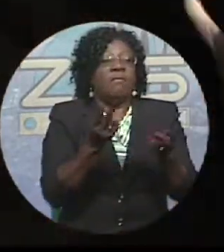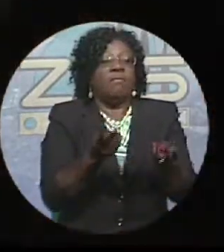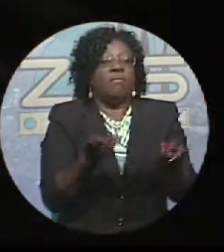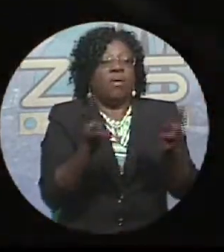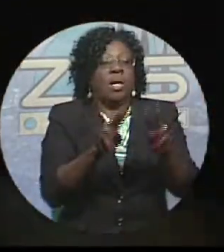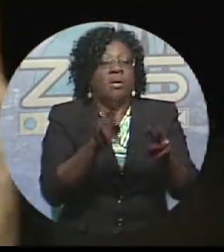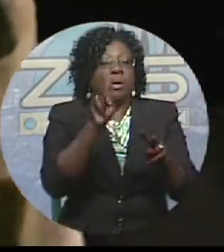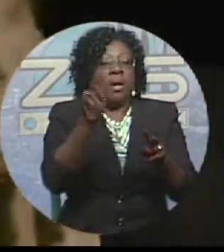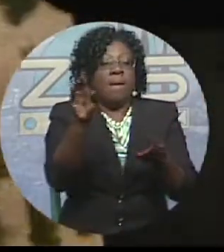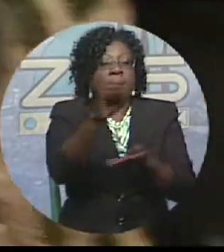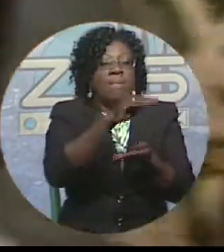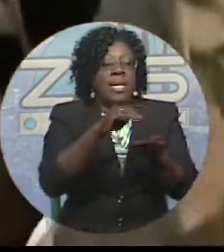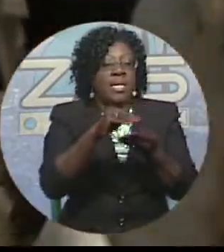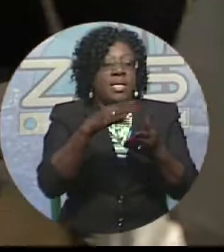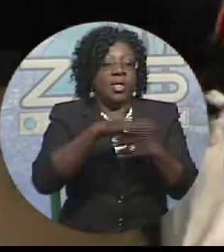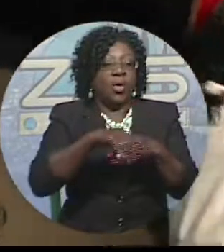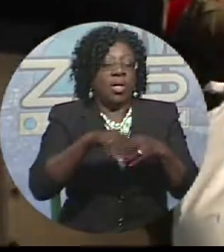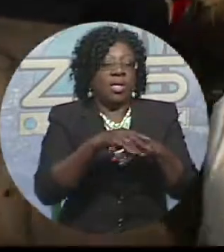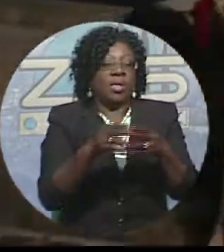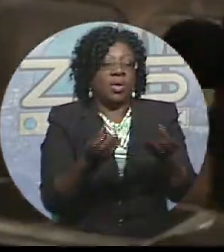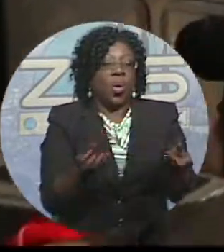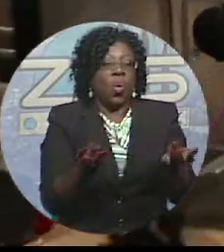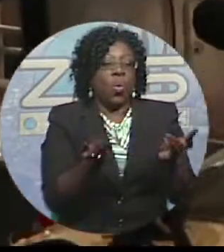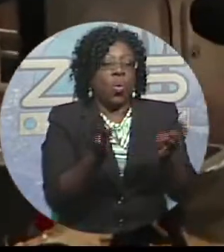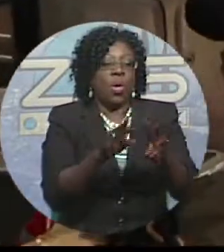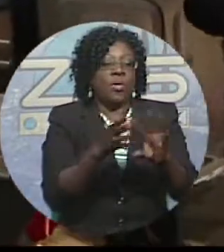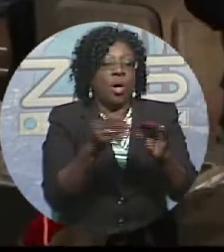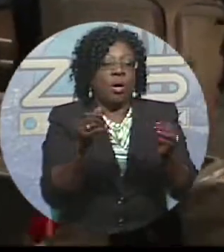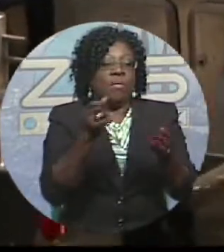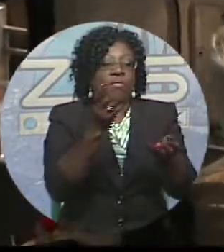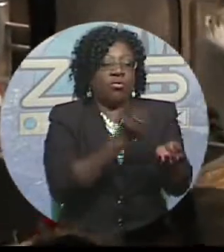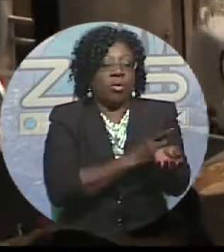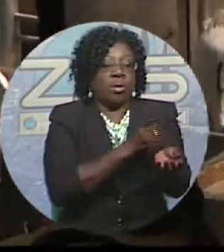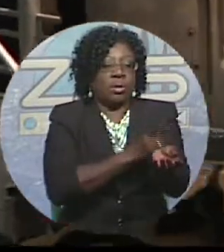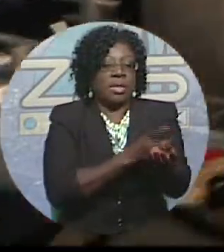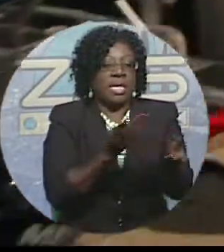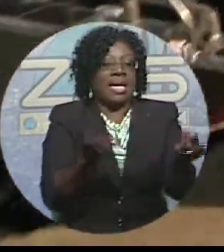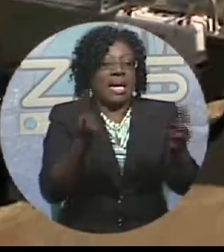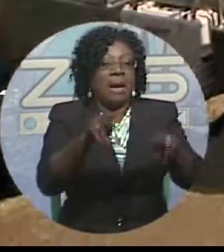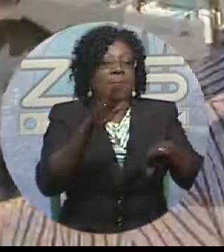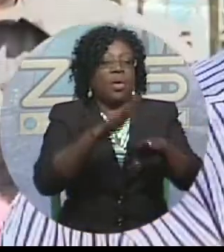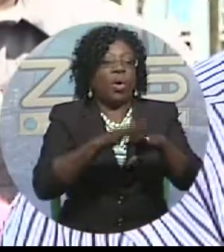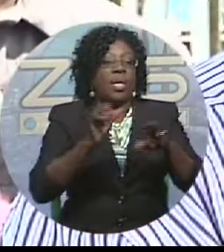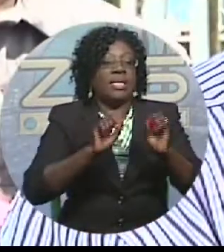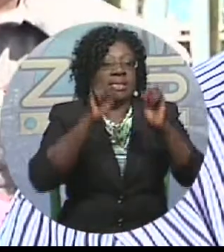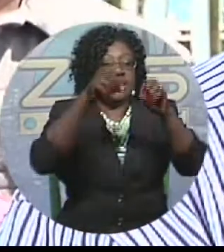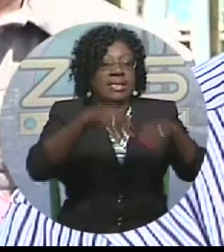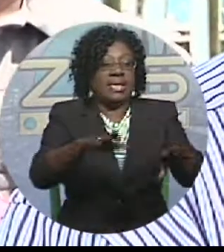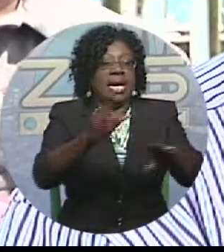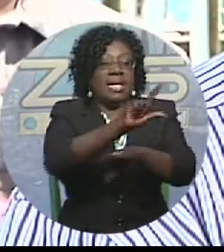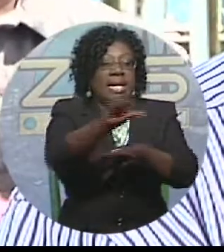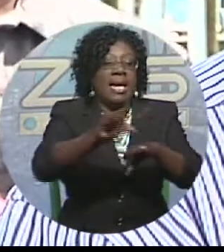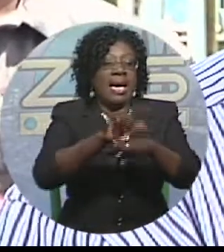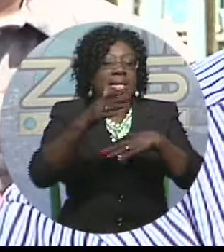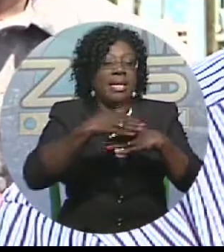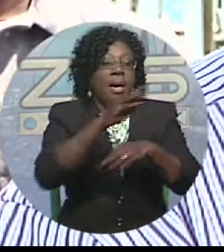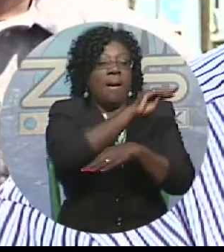some $1 million. The operation taking place on the sea and on the land near Mastic Point, where we were able to